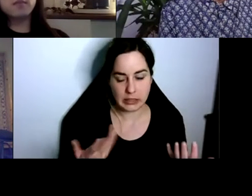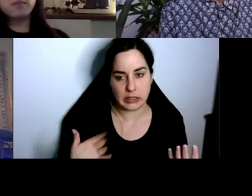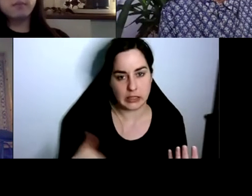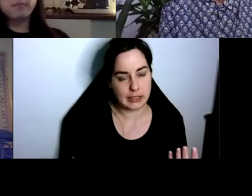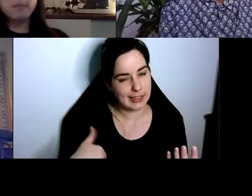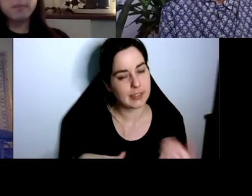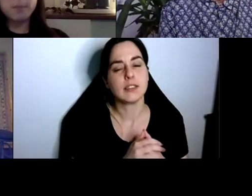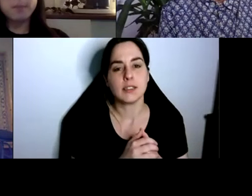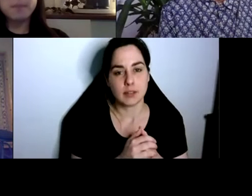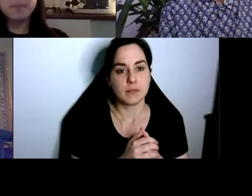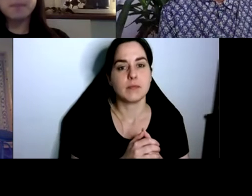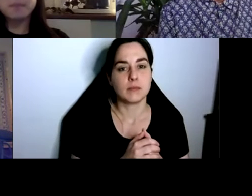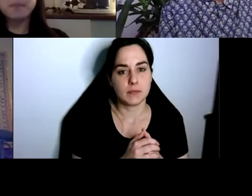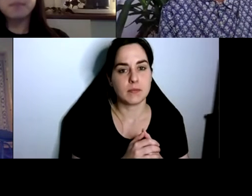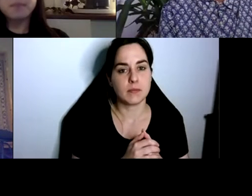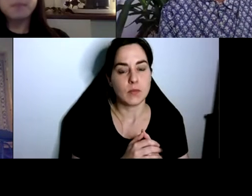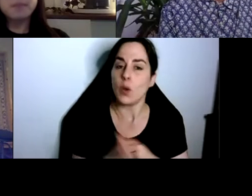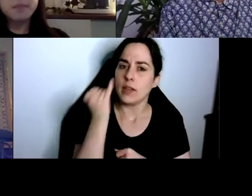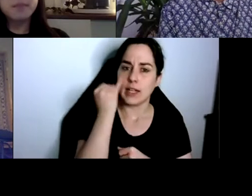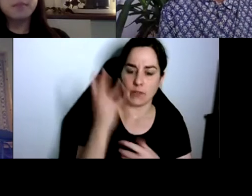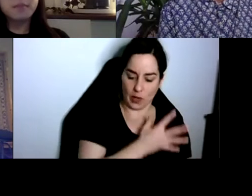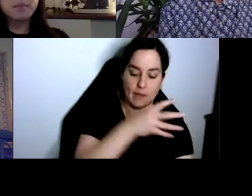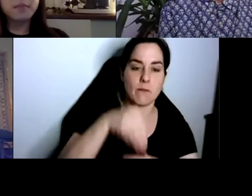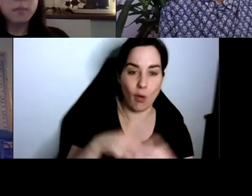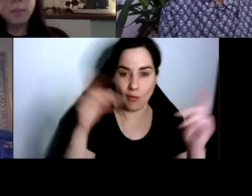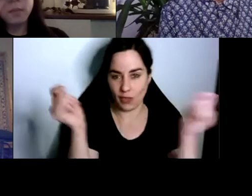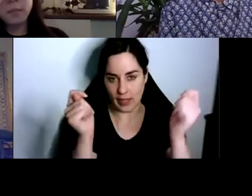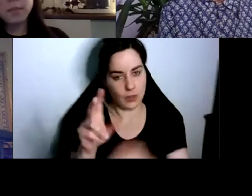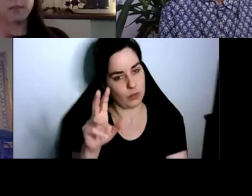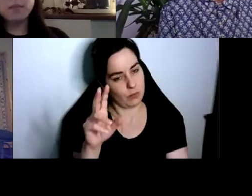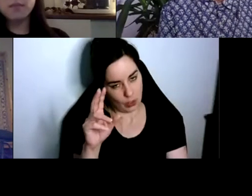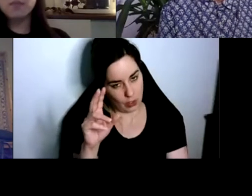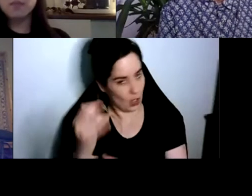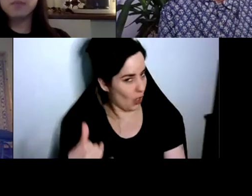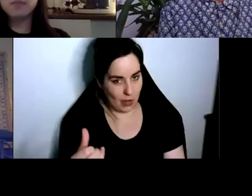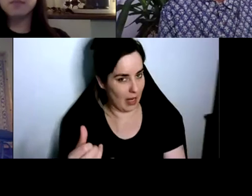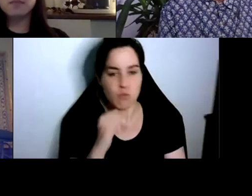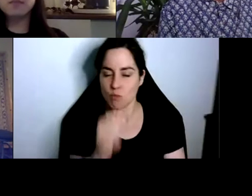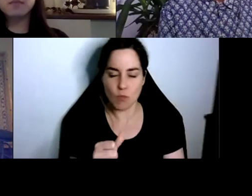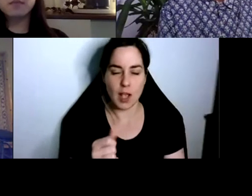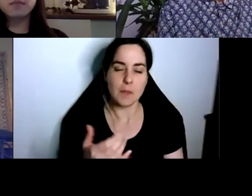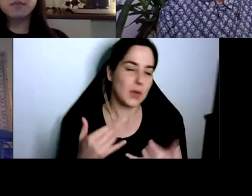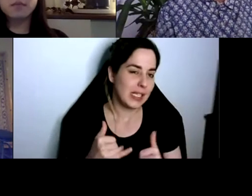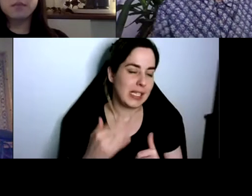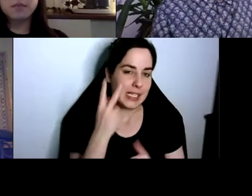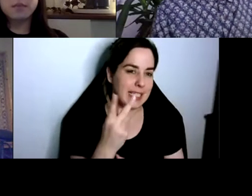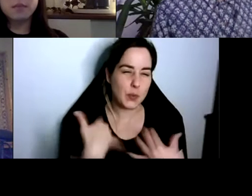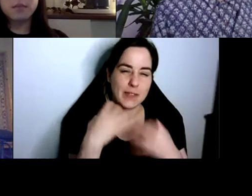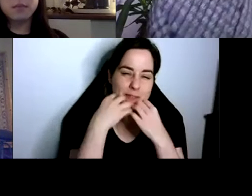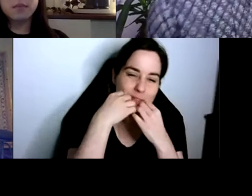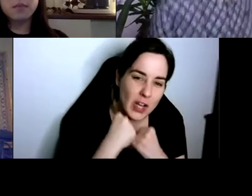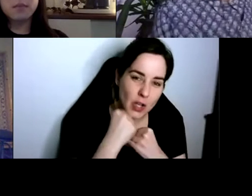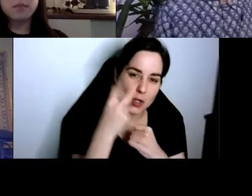not involved with festivals anymore, I think there's something valuable about thinking through